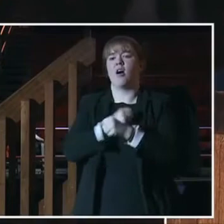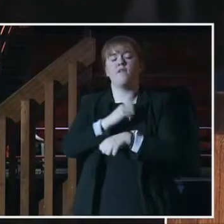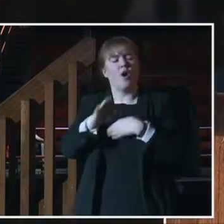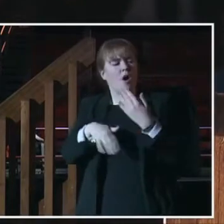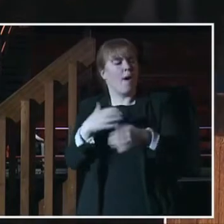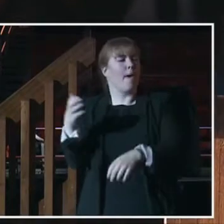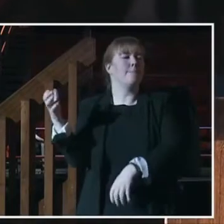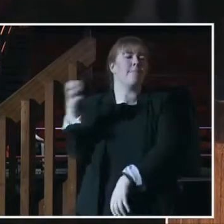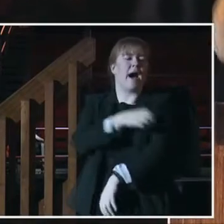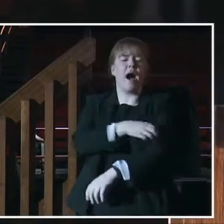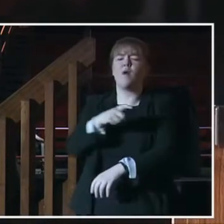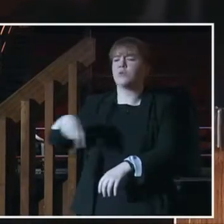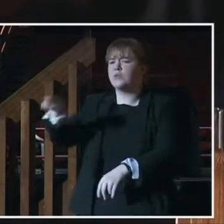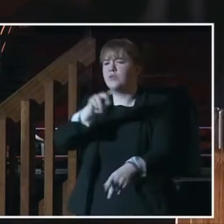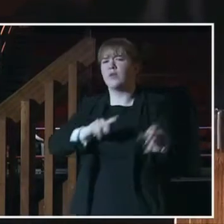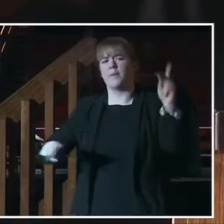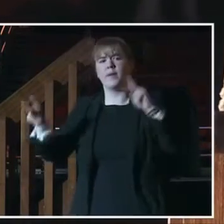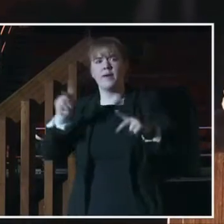people.